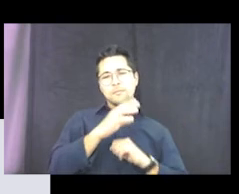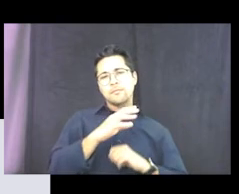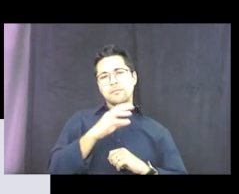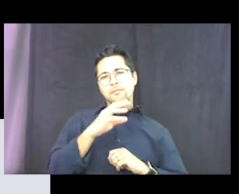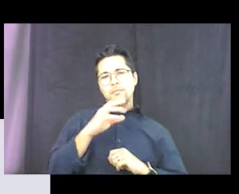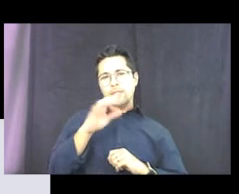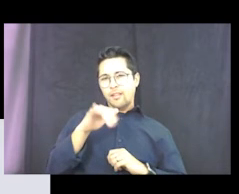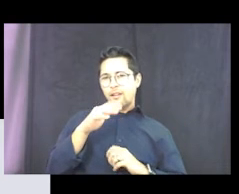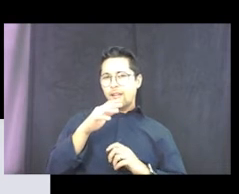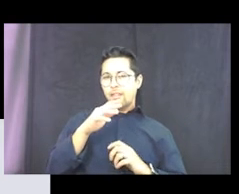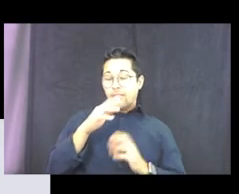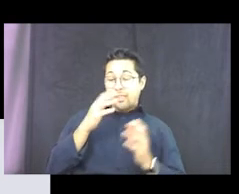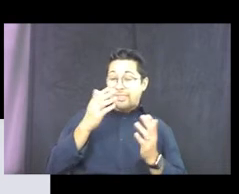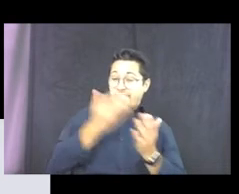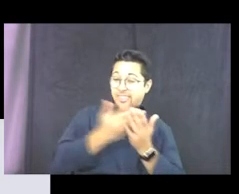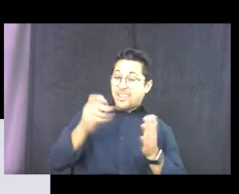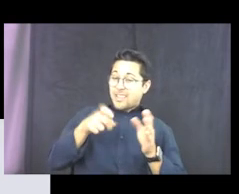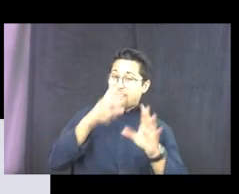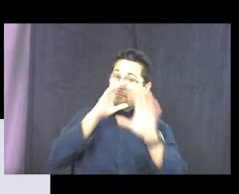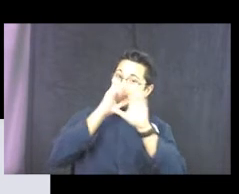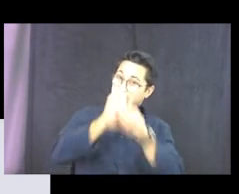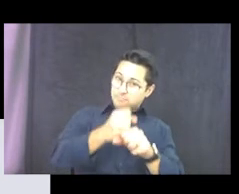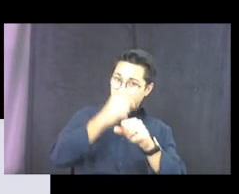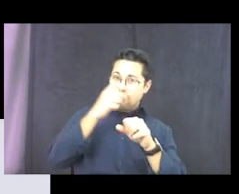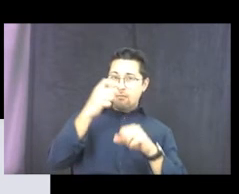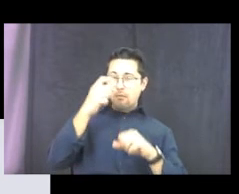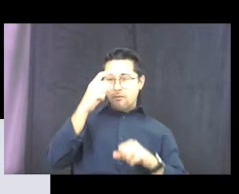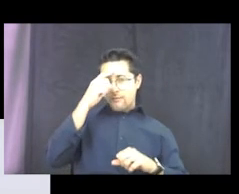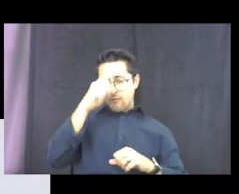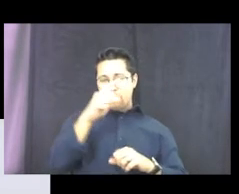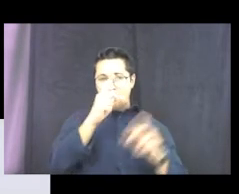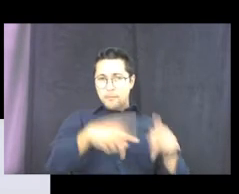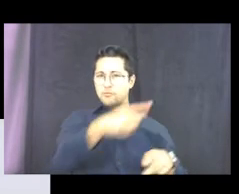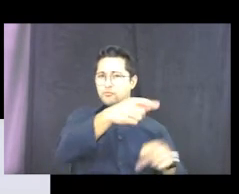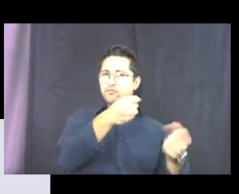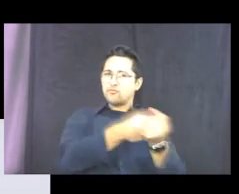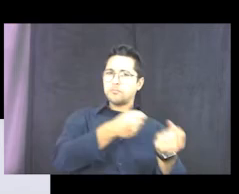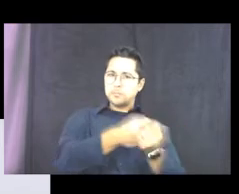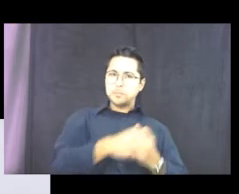items have to be motivating or a priority for the individual you're supporting.